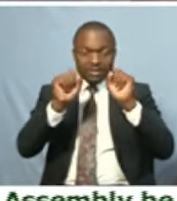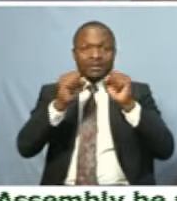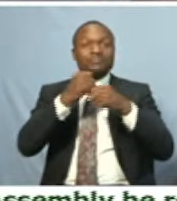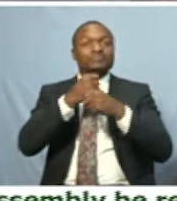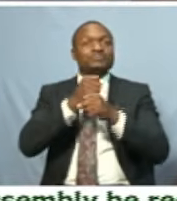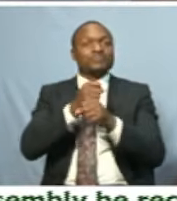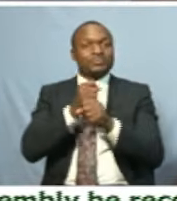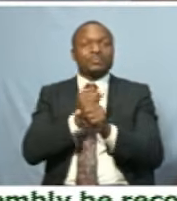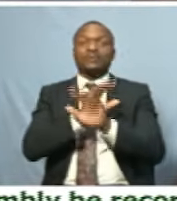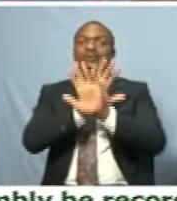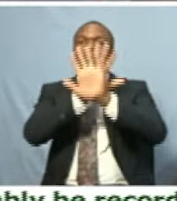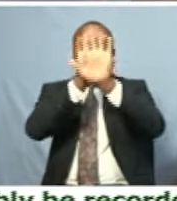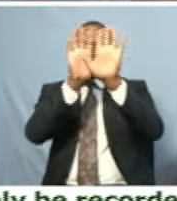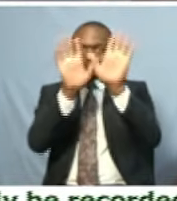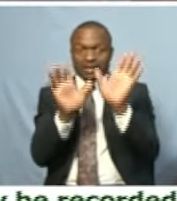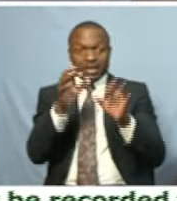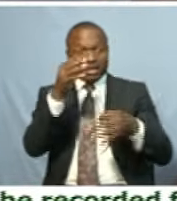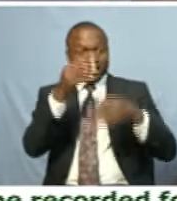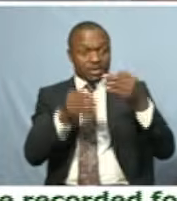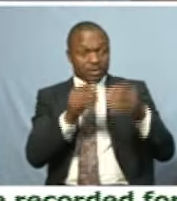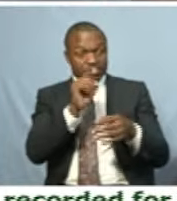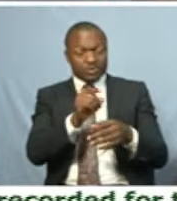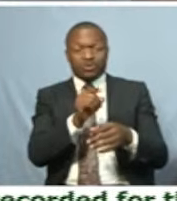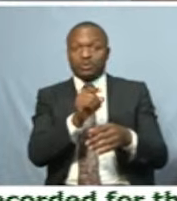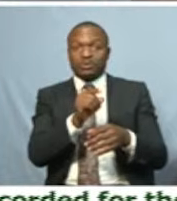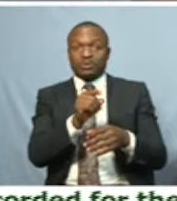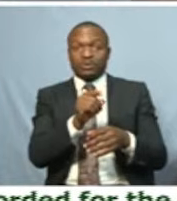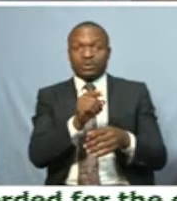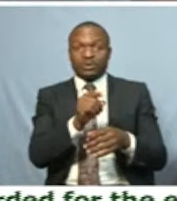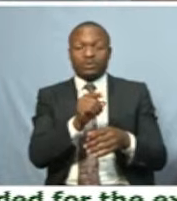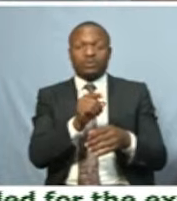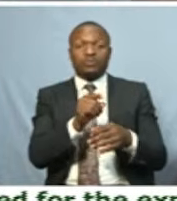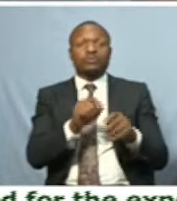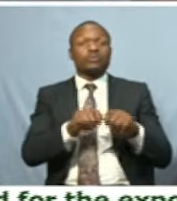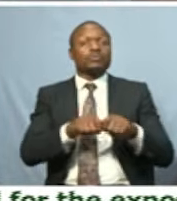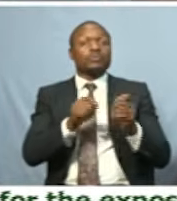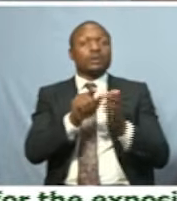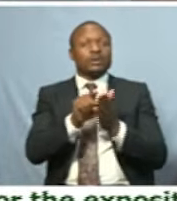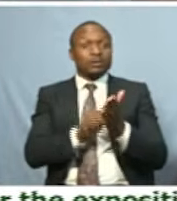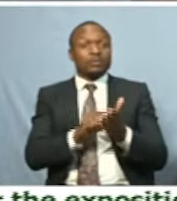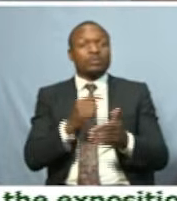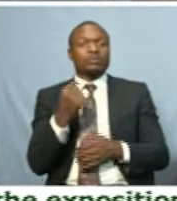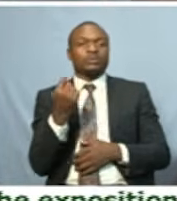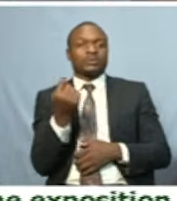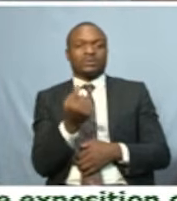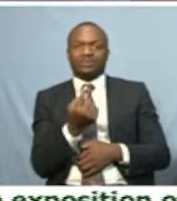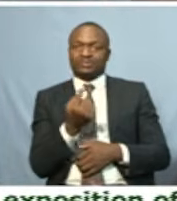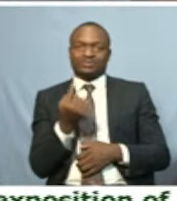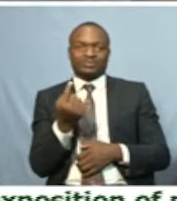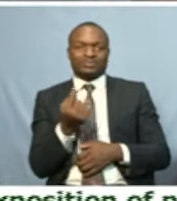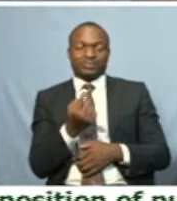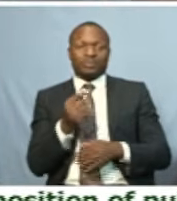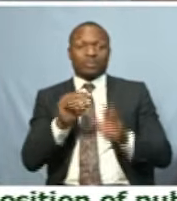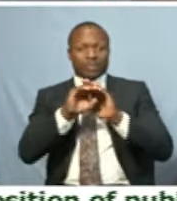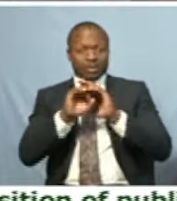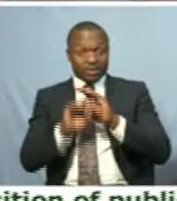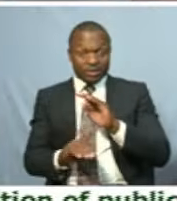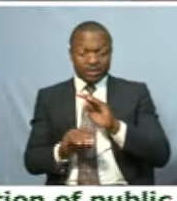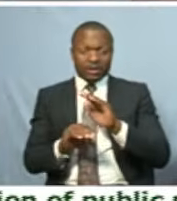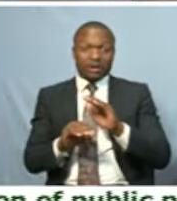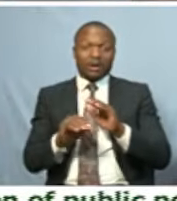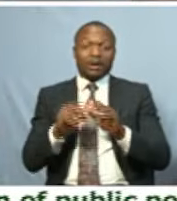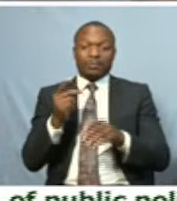unequivocally clear: if you are corrupt, you are on your own. There are no shortcuts. Under asset